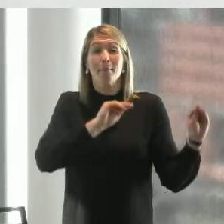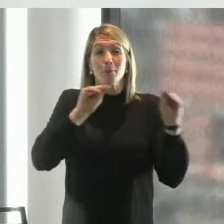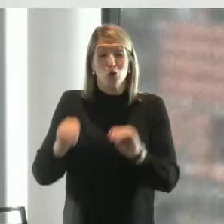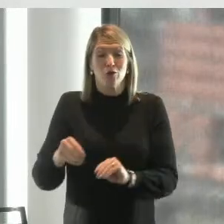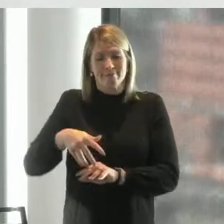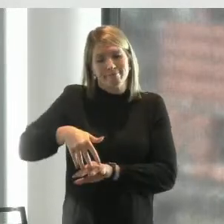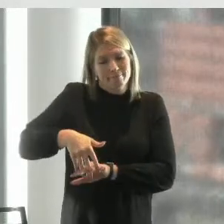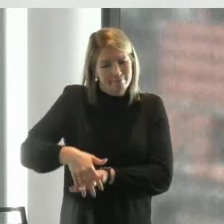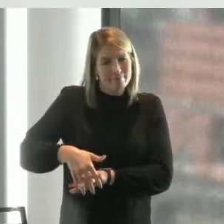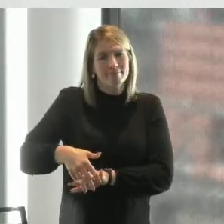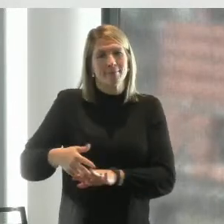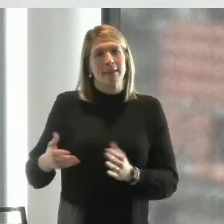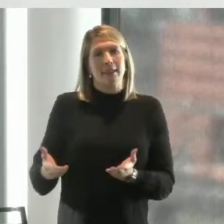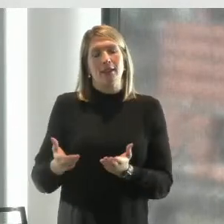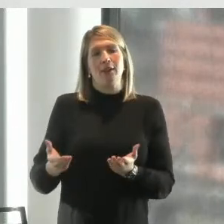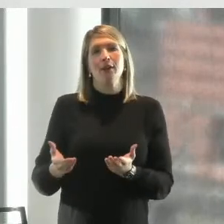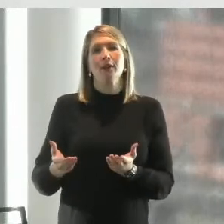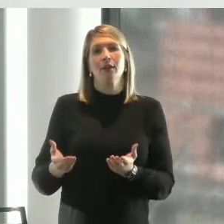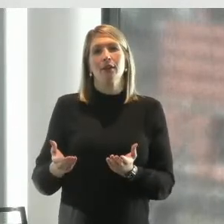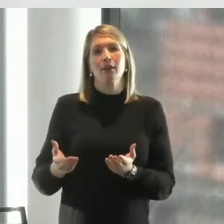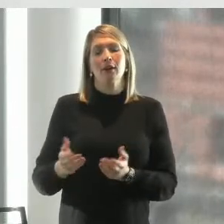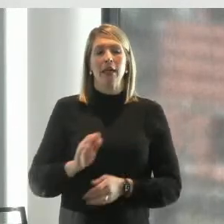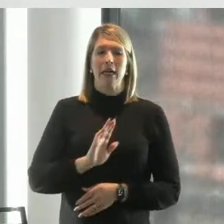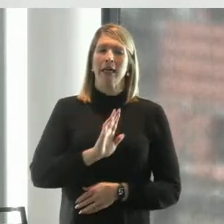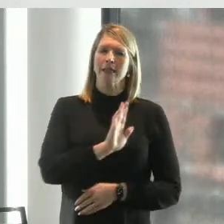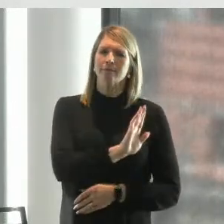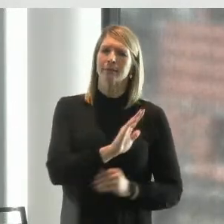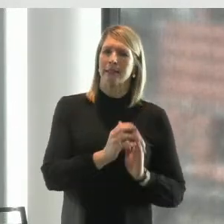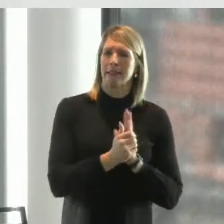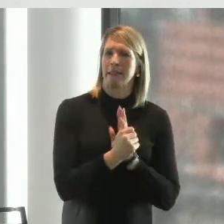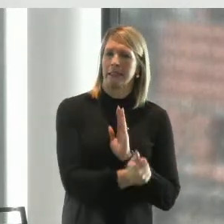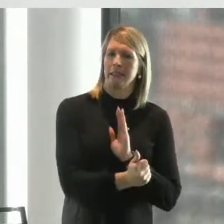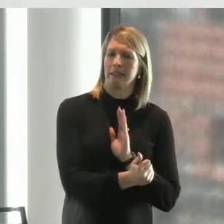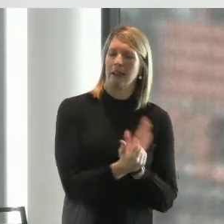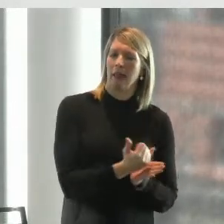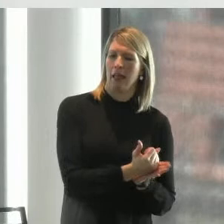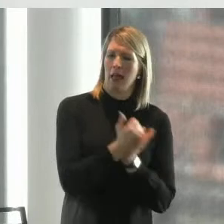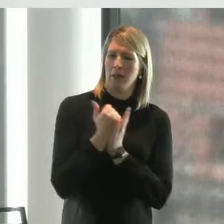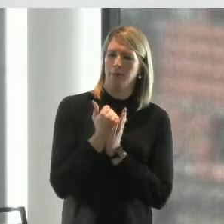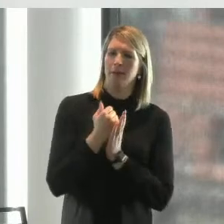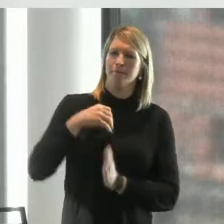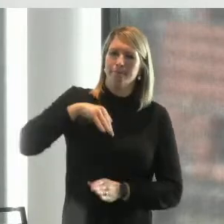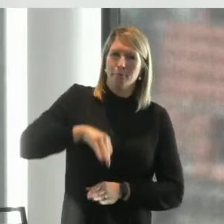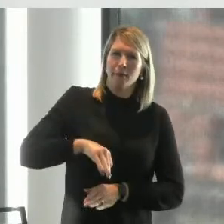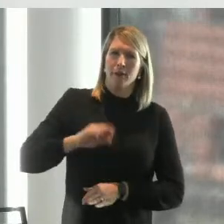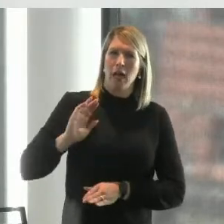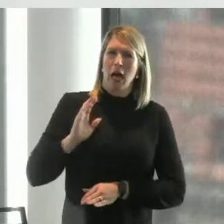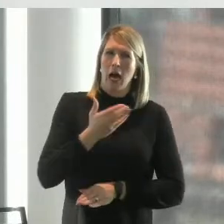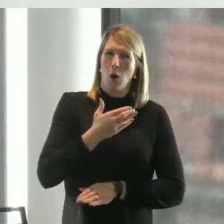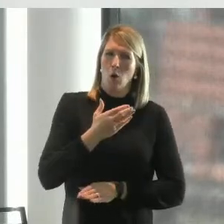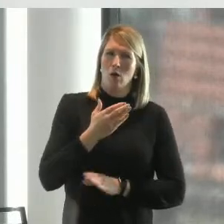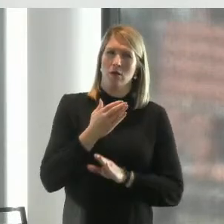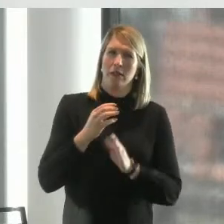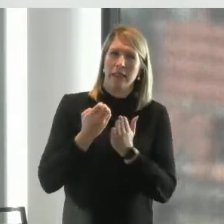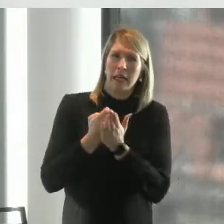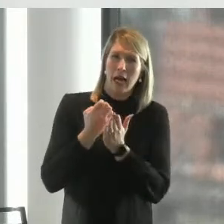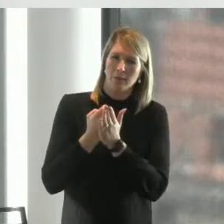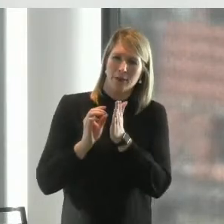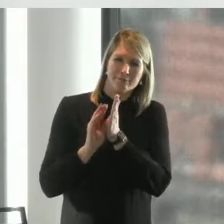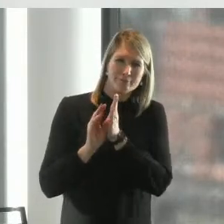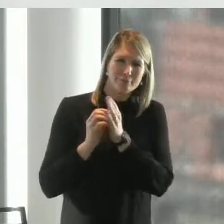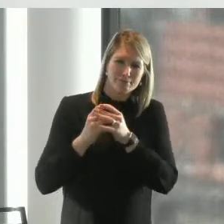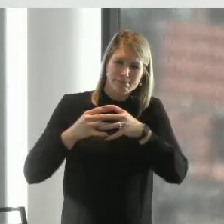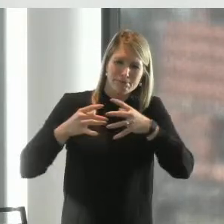bring to the table help fill key employment opportunities and grow industries here in Newfoundland and